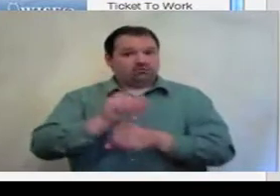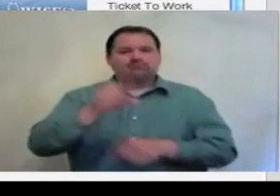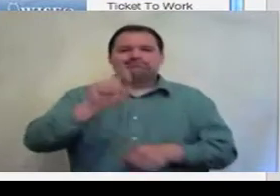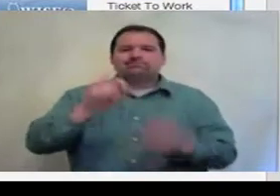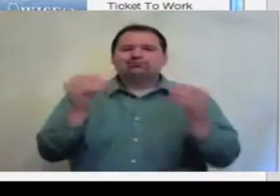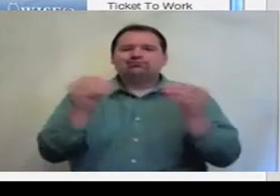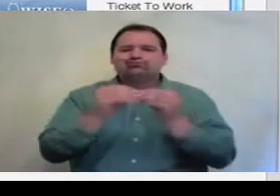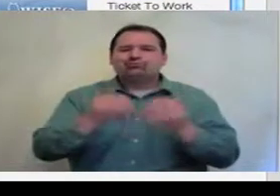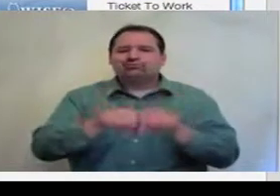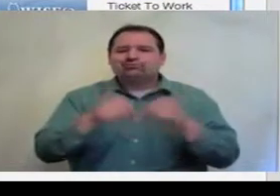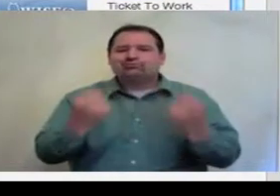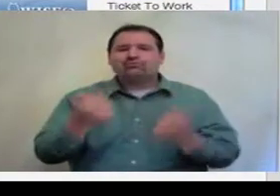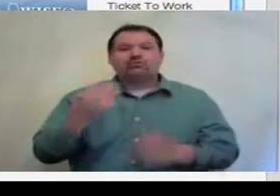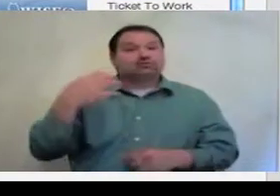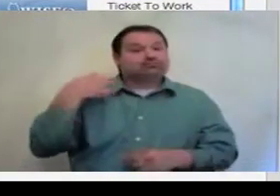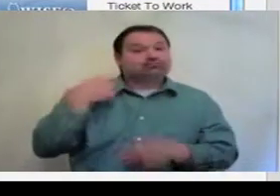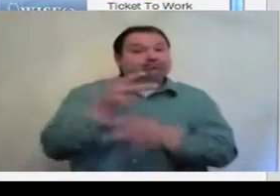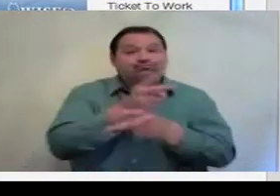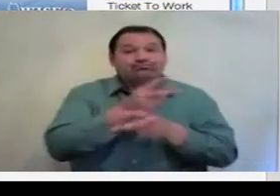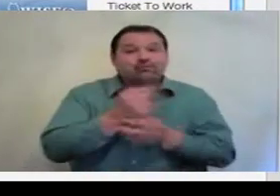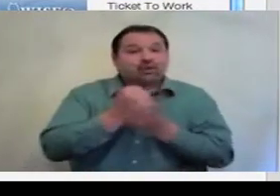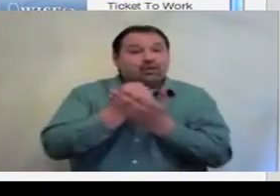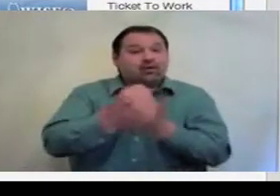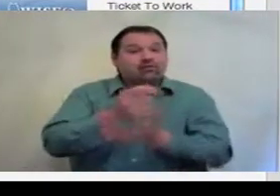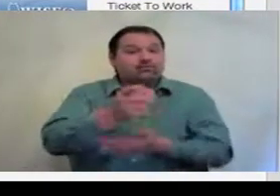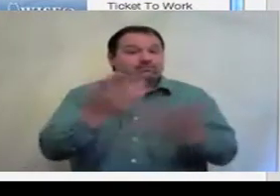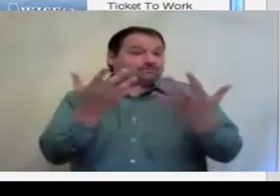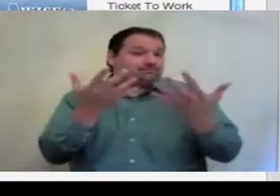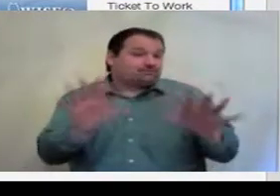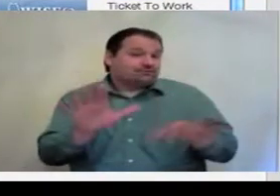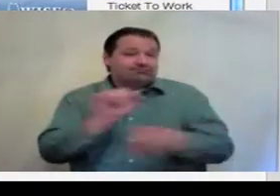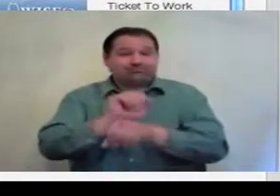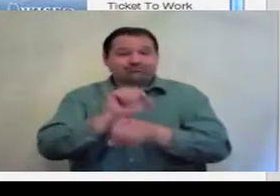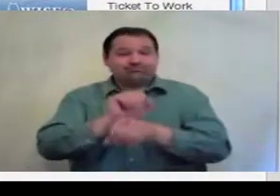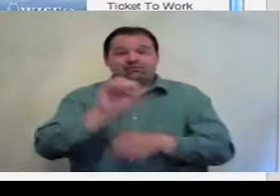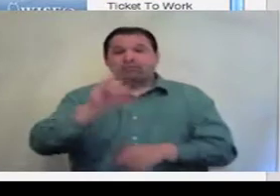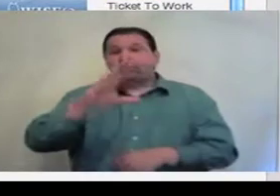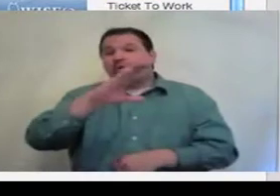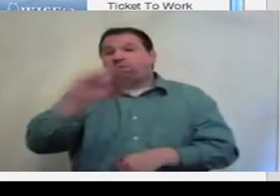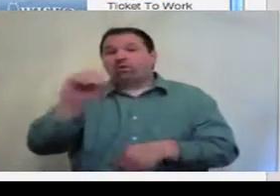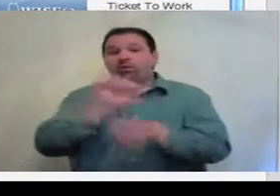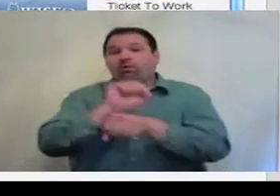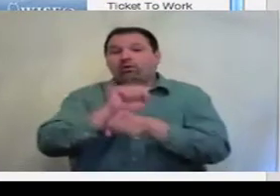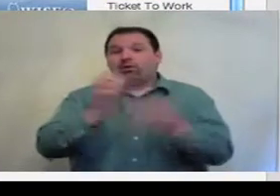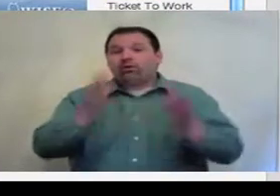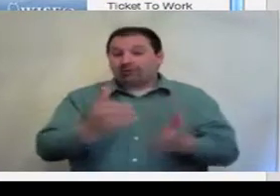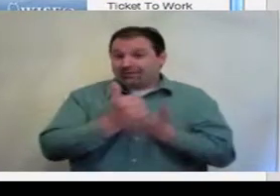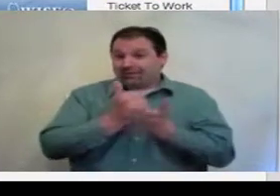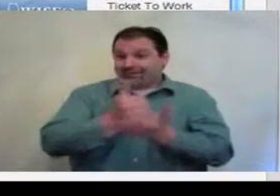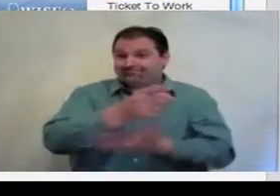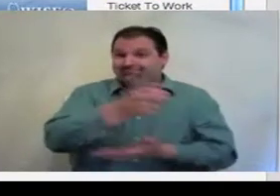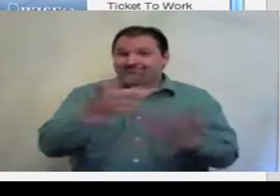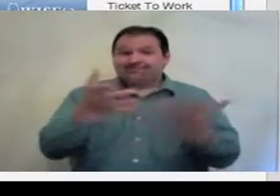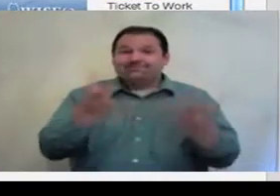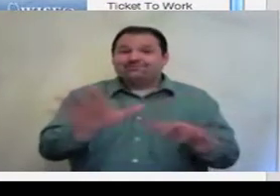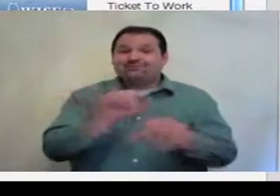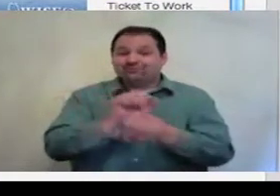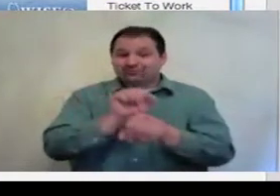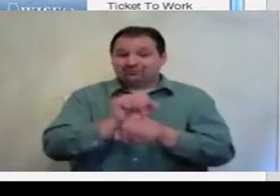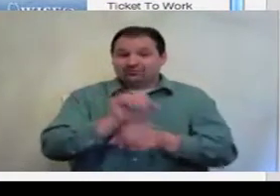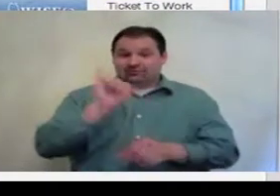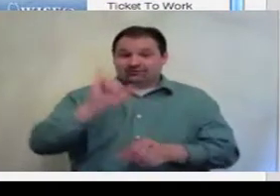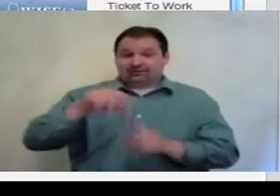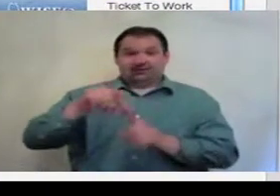extra breaks, or your supervisor may help you with some tasks, or coworkers may assist you with completing some tasks.